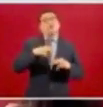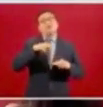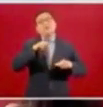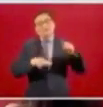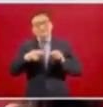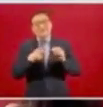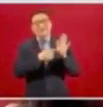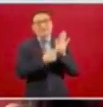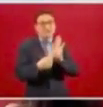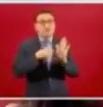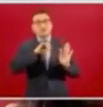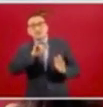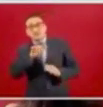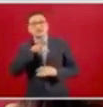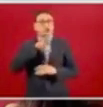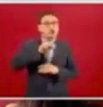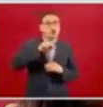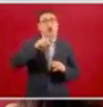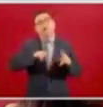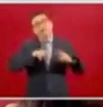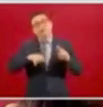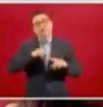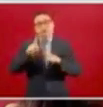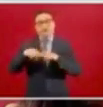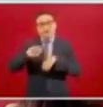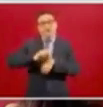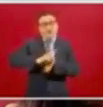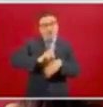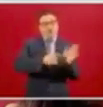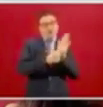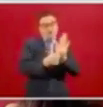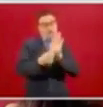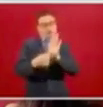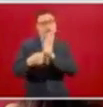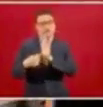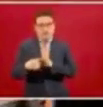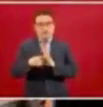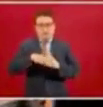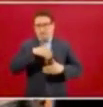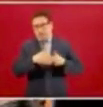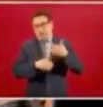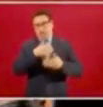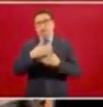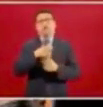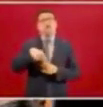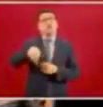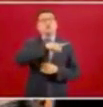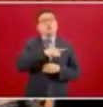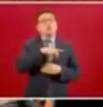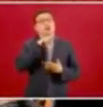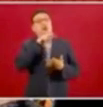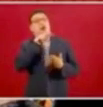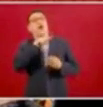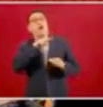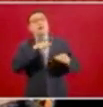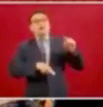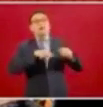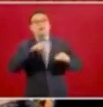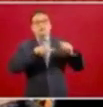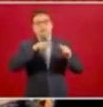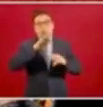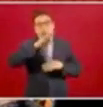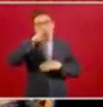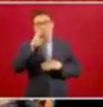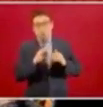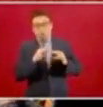test. So this positivity percentage is going to be being presented every day, and you will